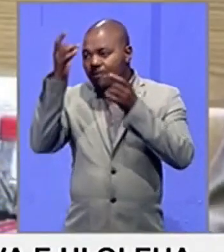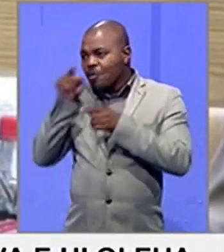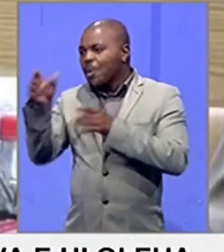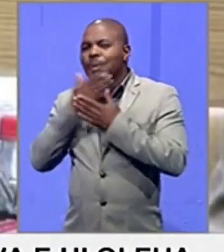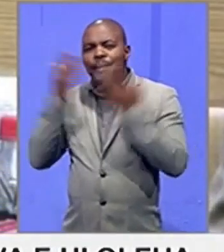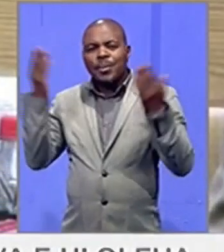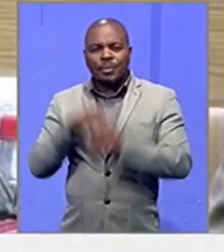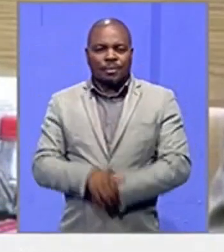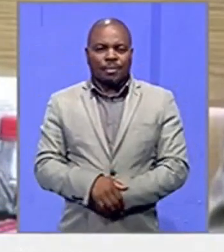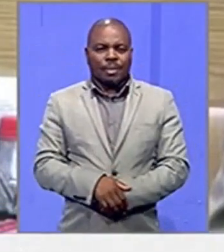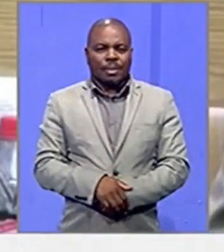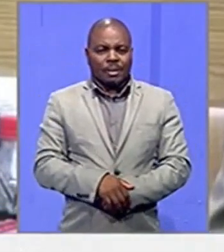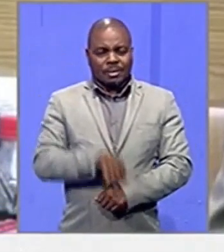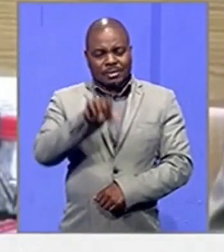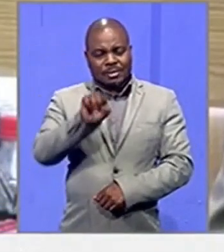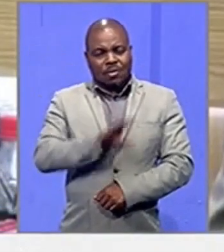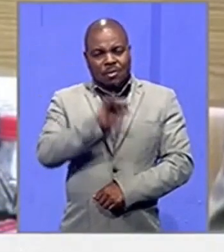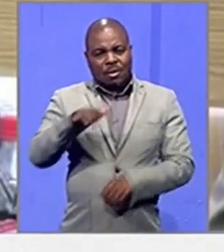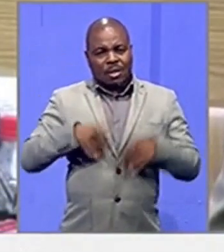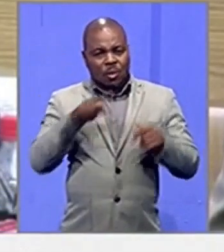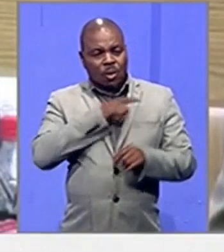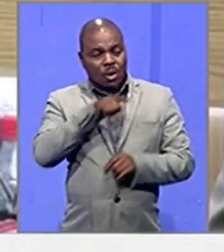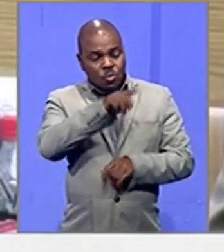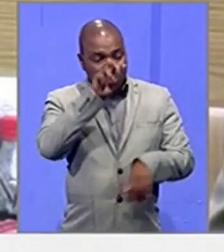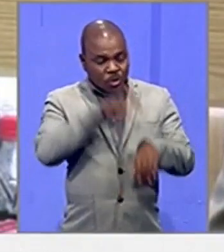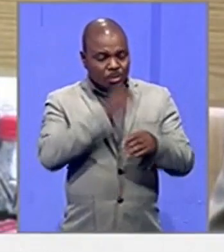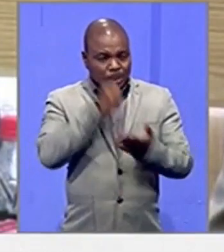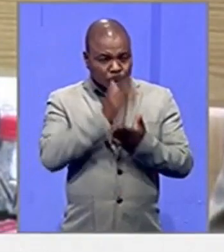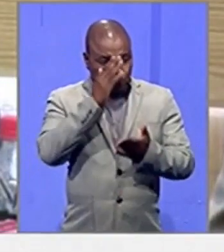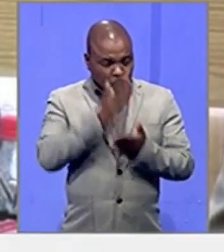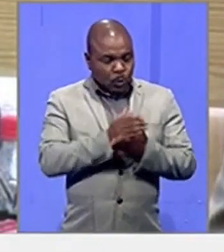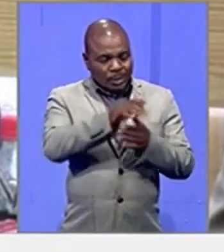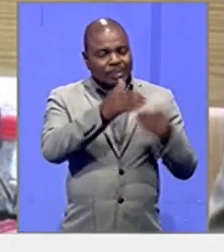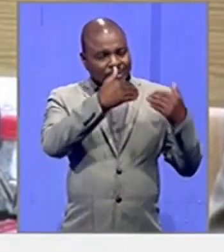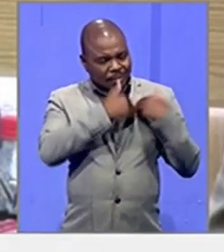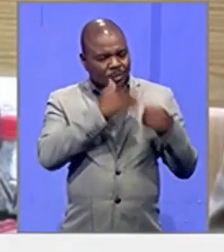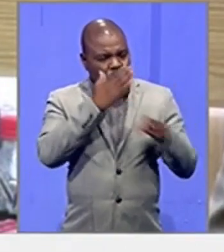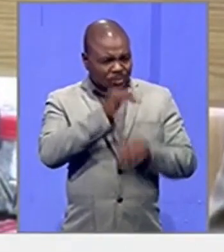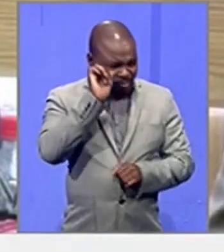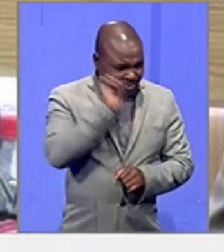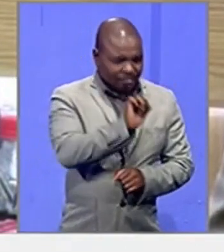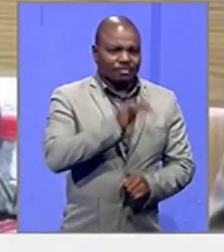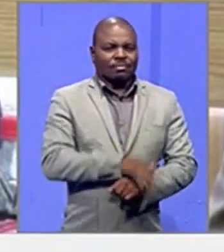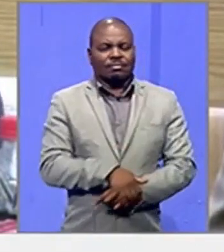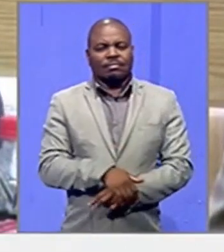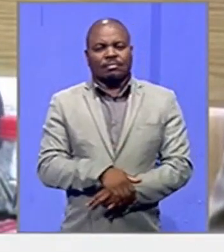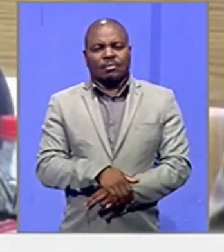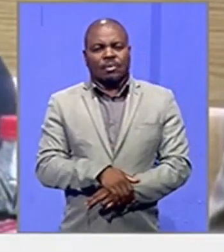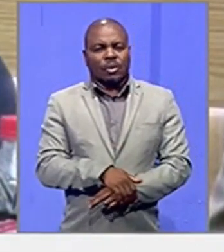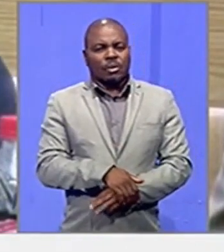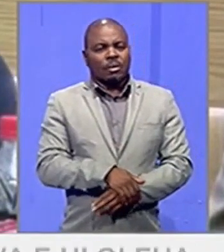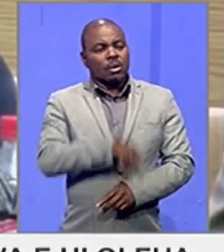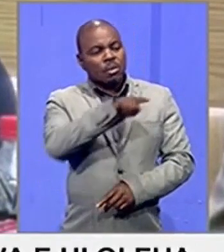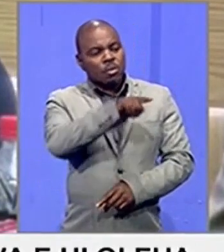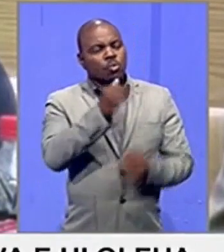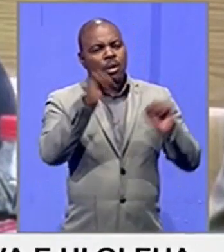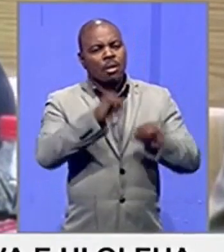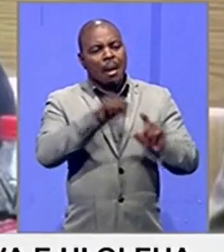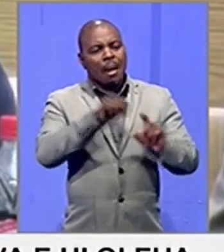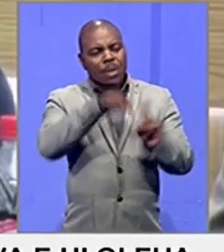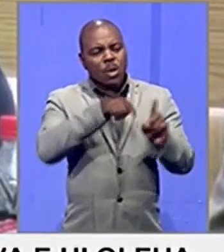are entitled, because your job is to make sure they're safe living in this country. That's your job. And you allow a